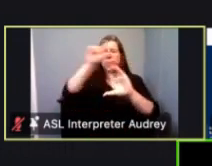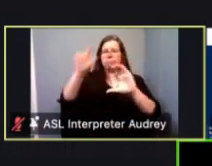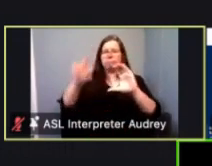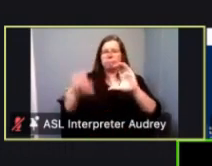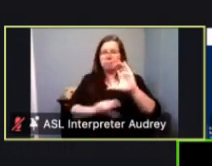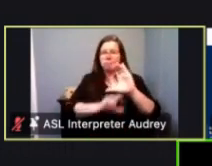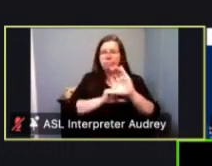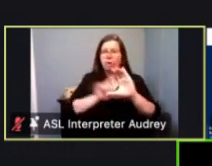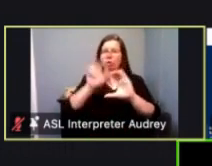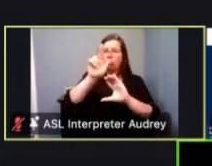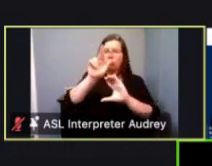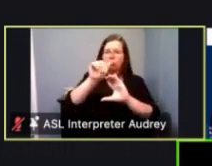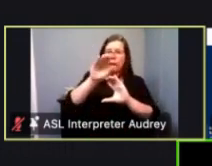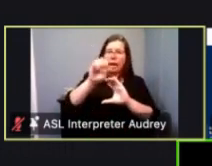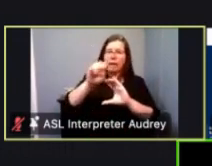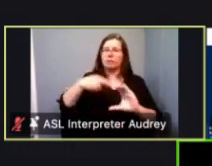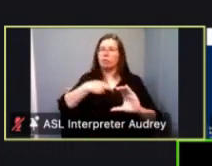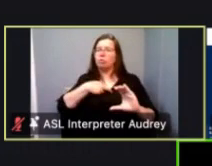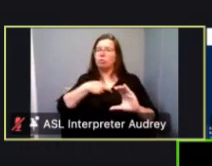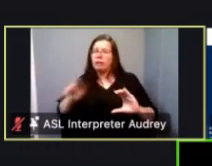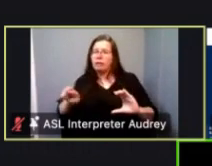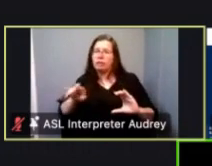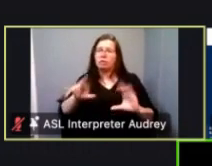religion, disability, class, trauma,